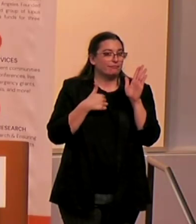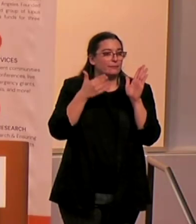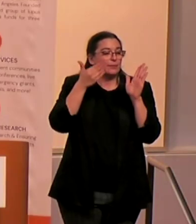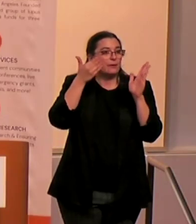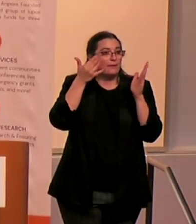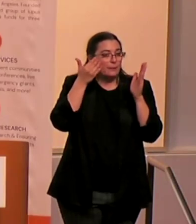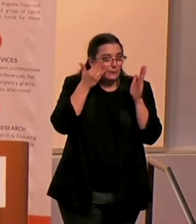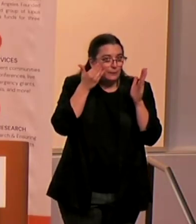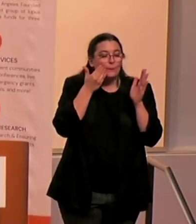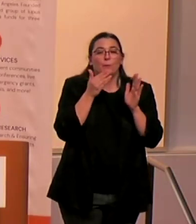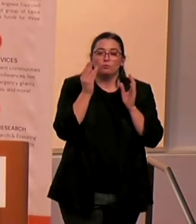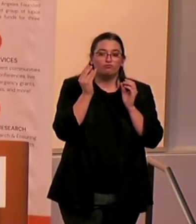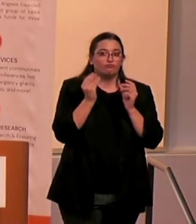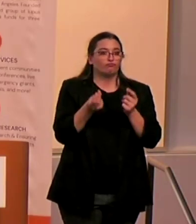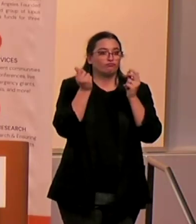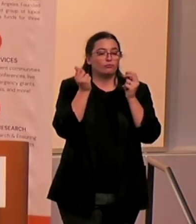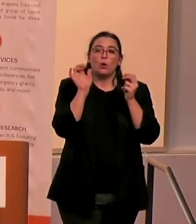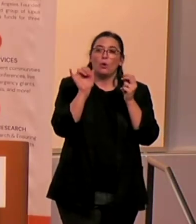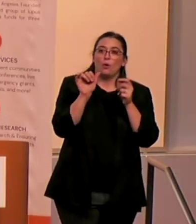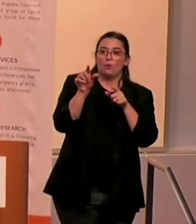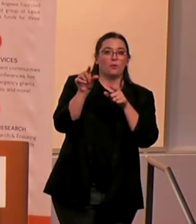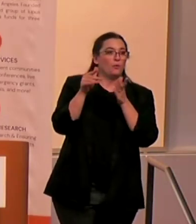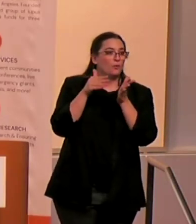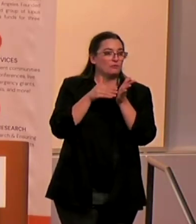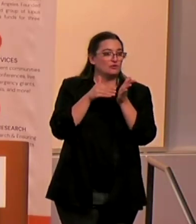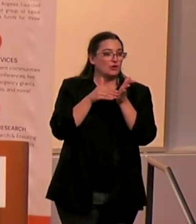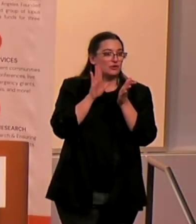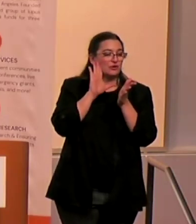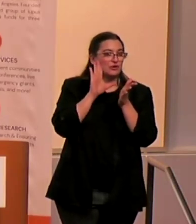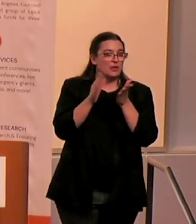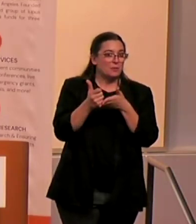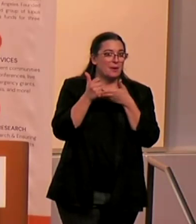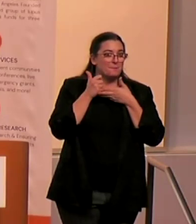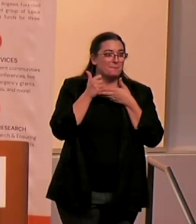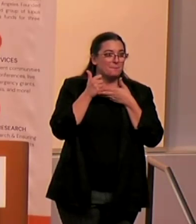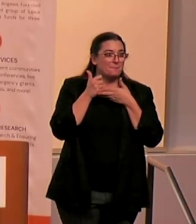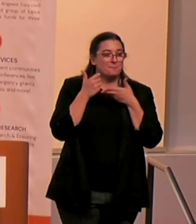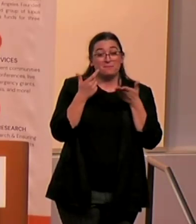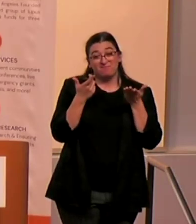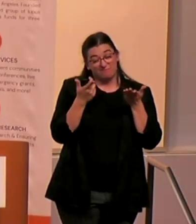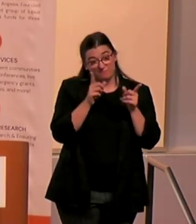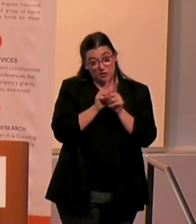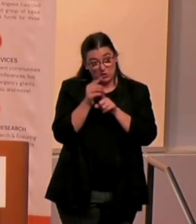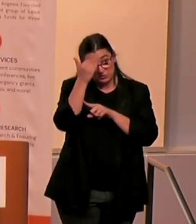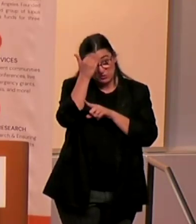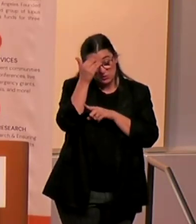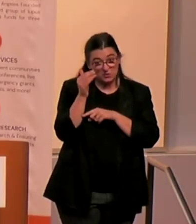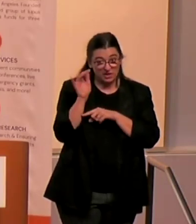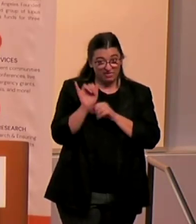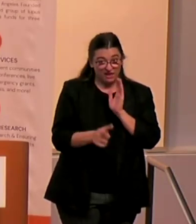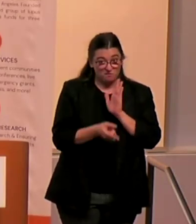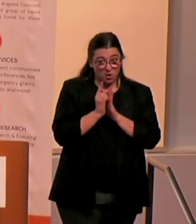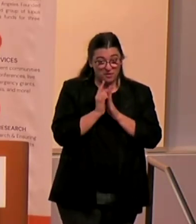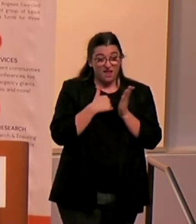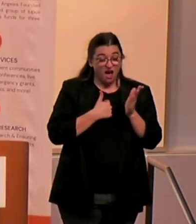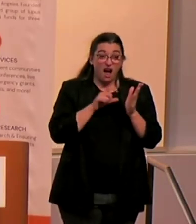knowing then and there that this doctor I was gonna be my own advocate, right? But I had to